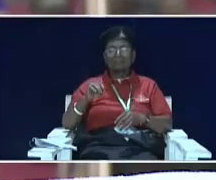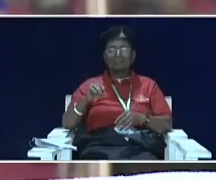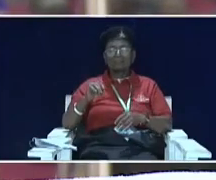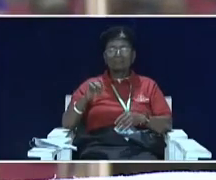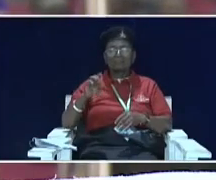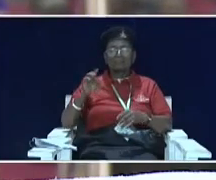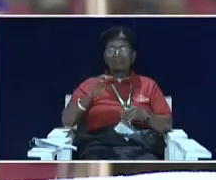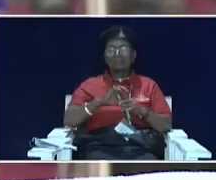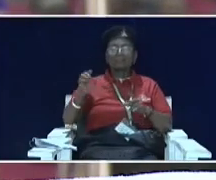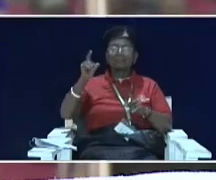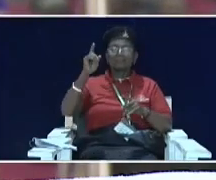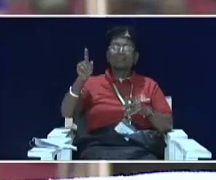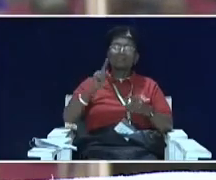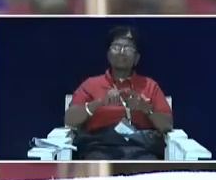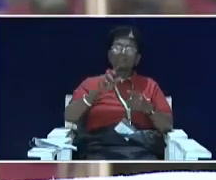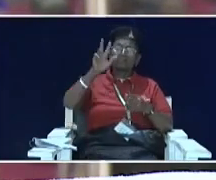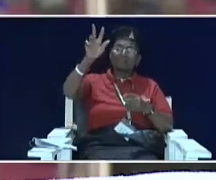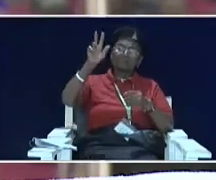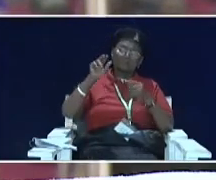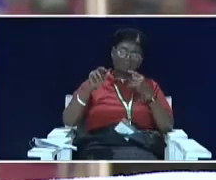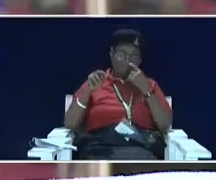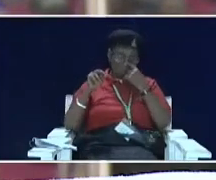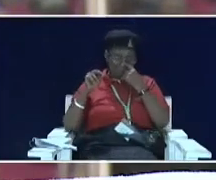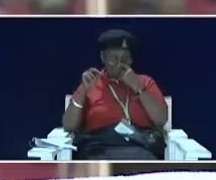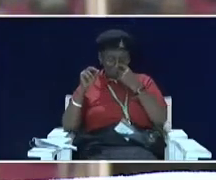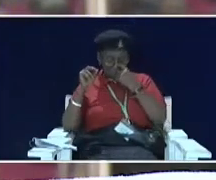verse 1 to 3.